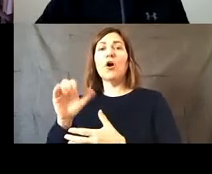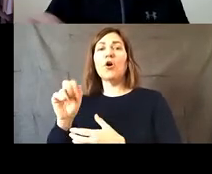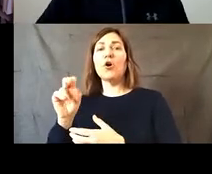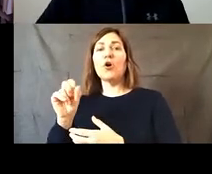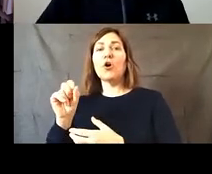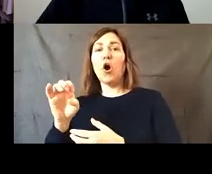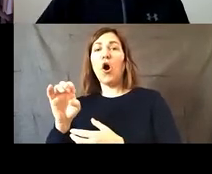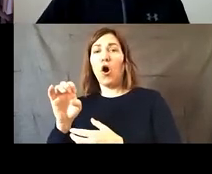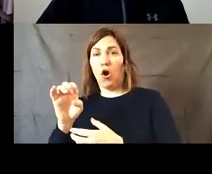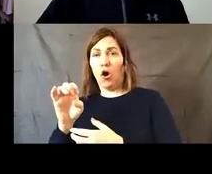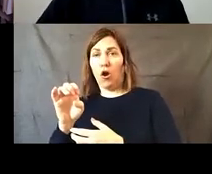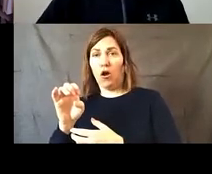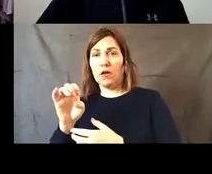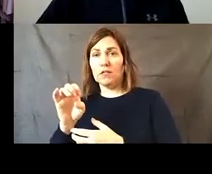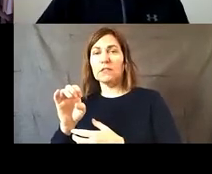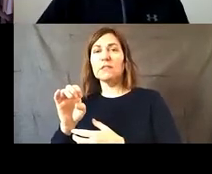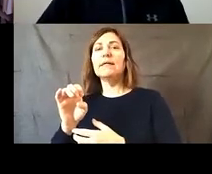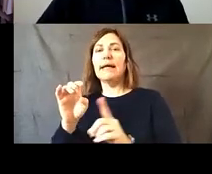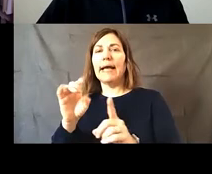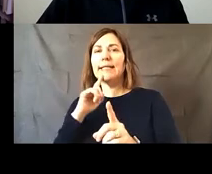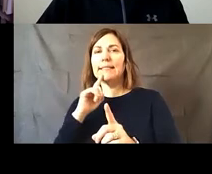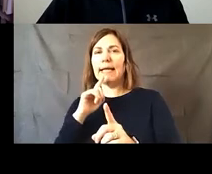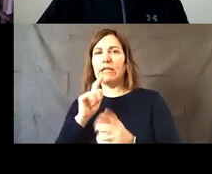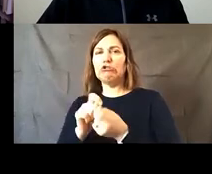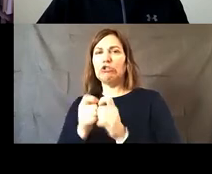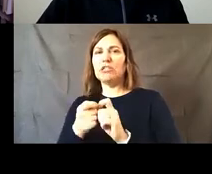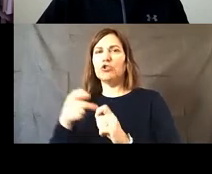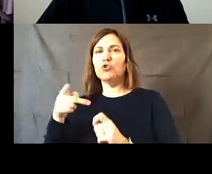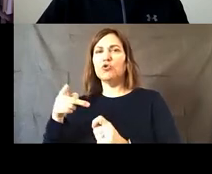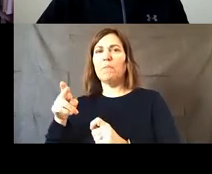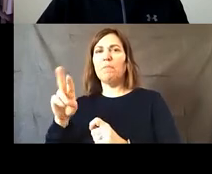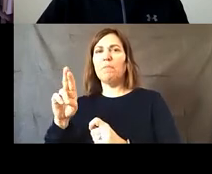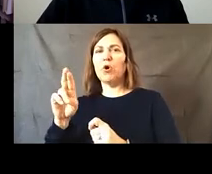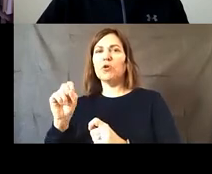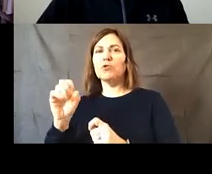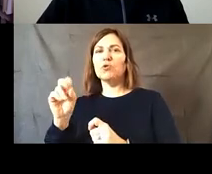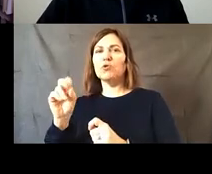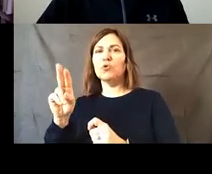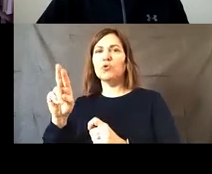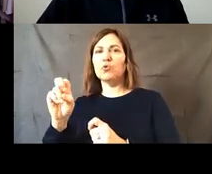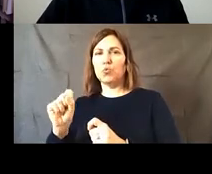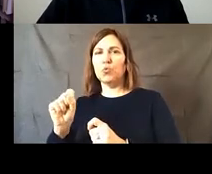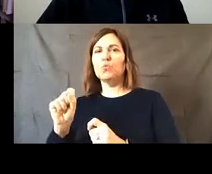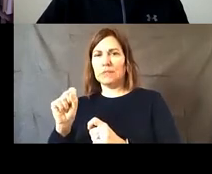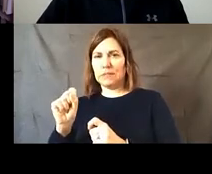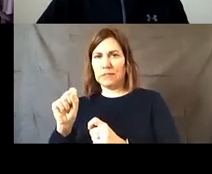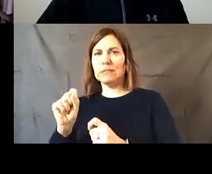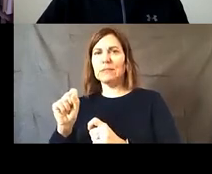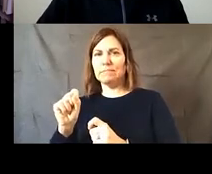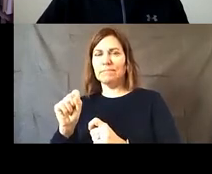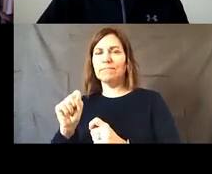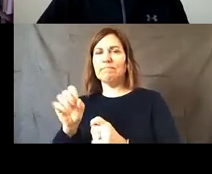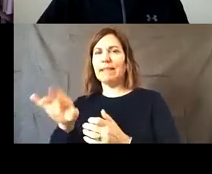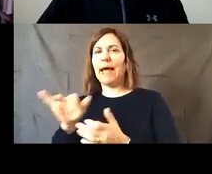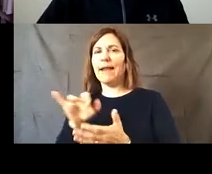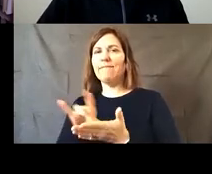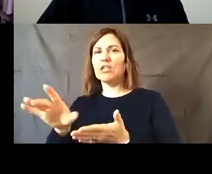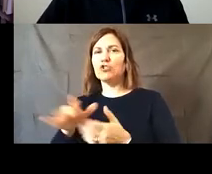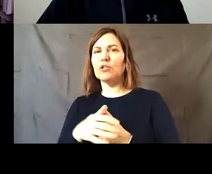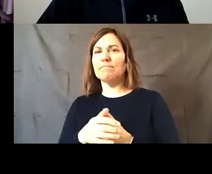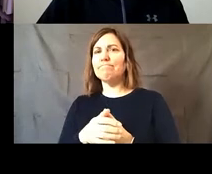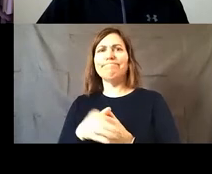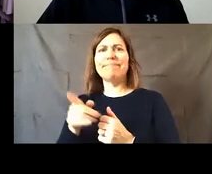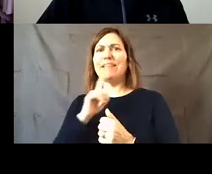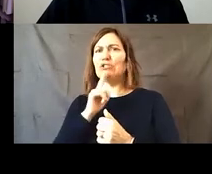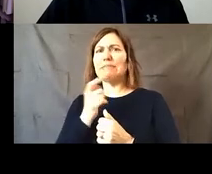and replaced with pursues the eviction or dispossession in both sections. And those are really the only changes. And again, these are just kind of